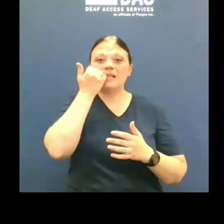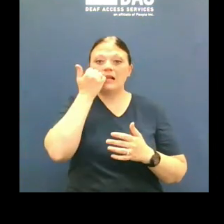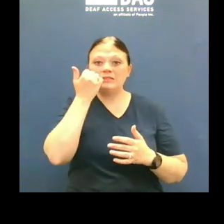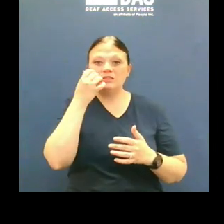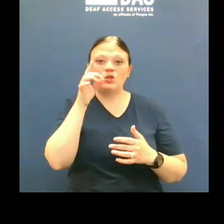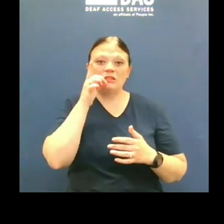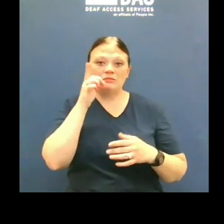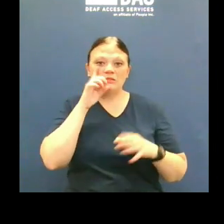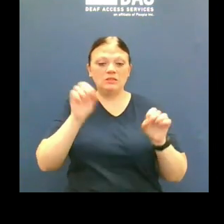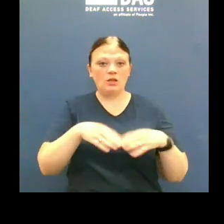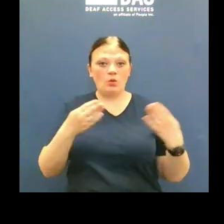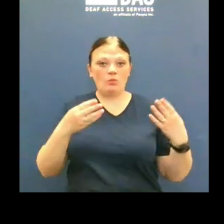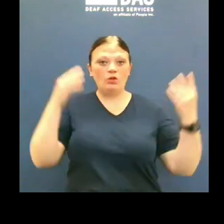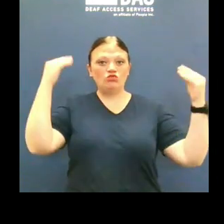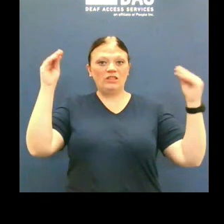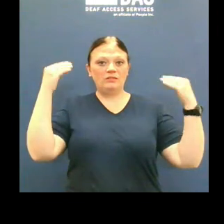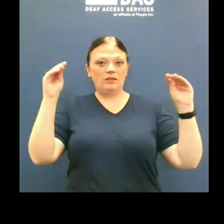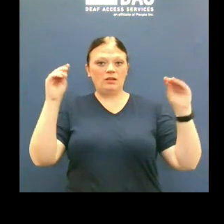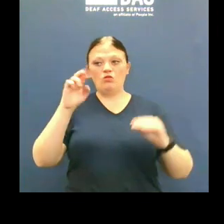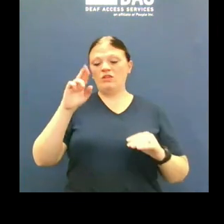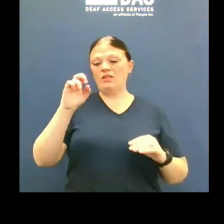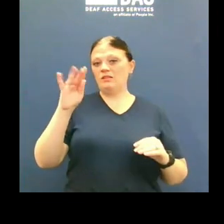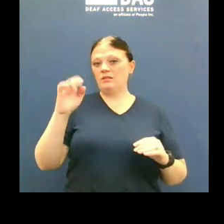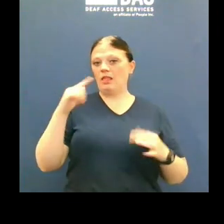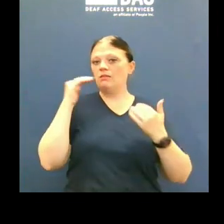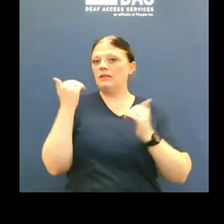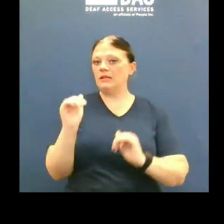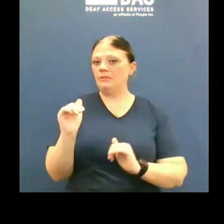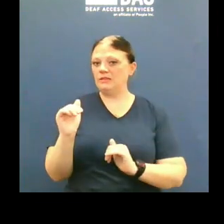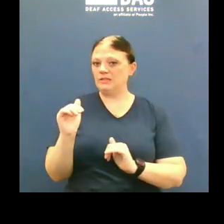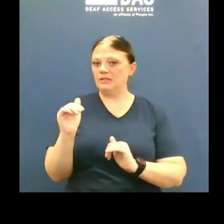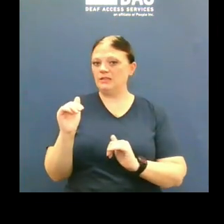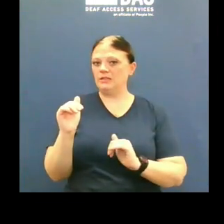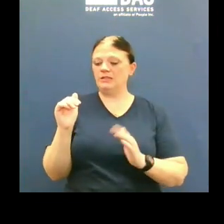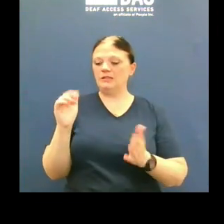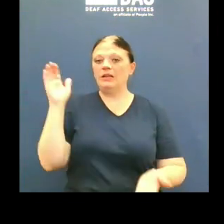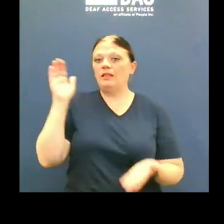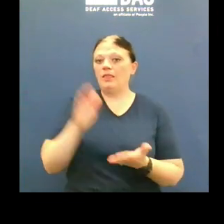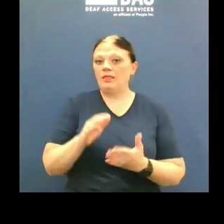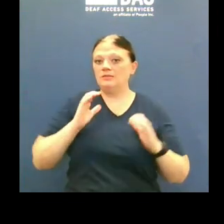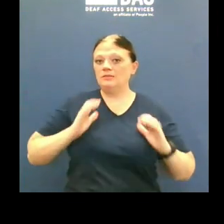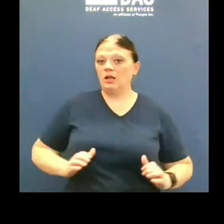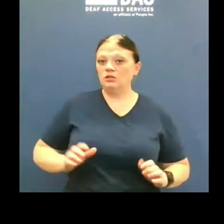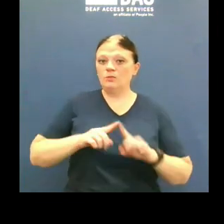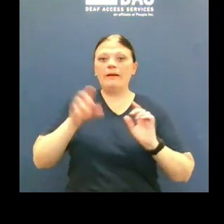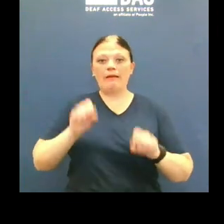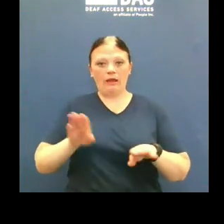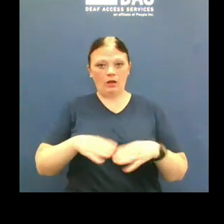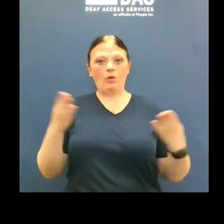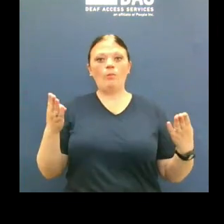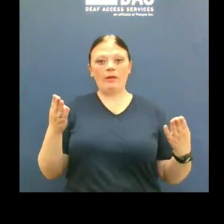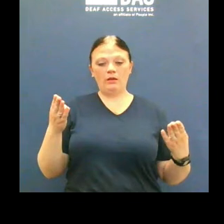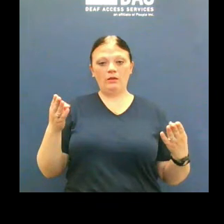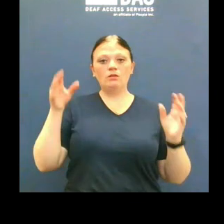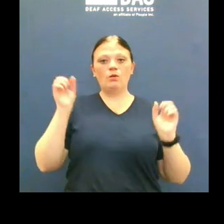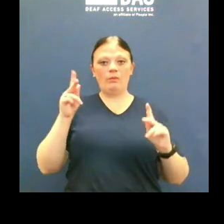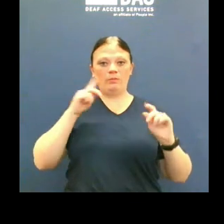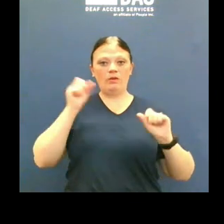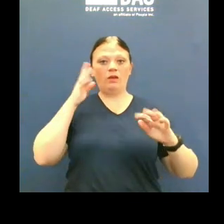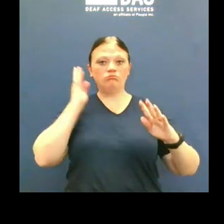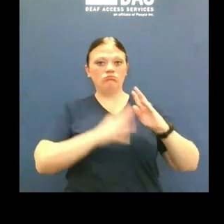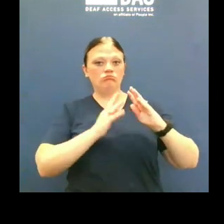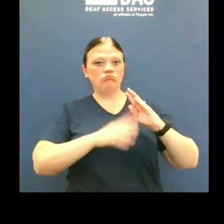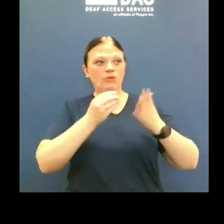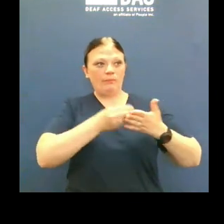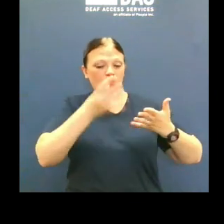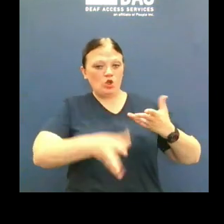open now. Retail can have can have a less capacity, but they can open up so that you can have people walk in and